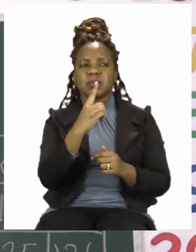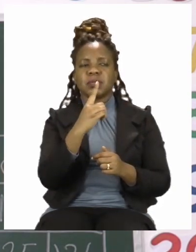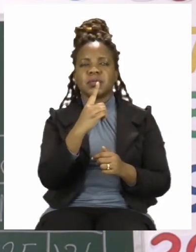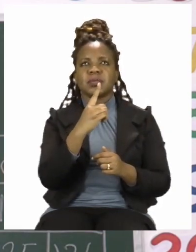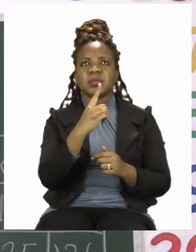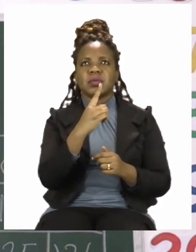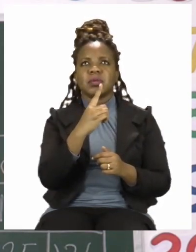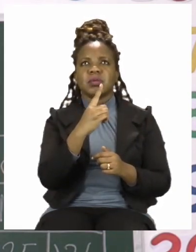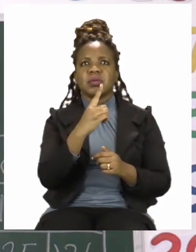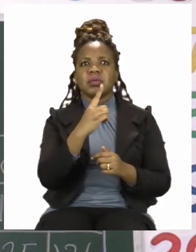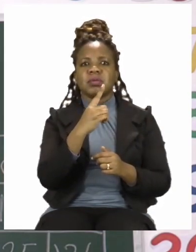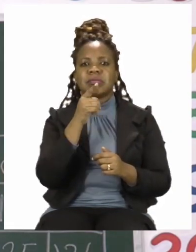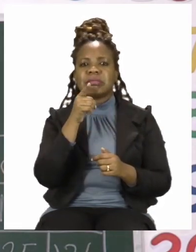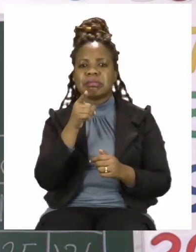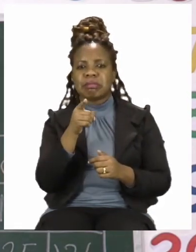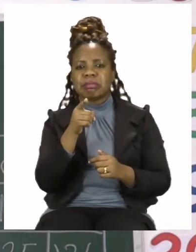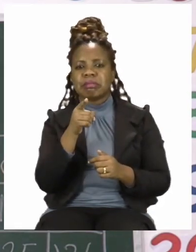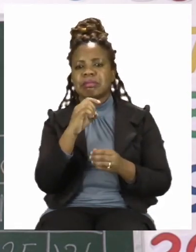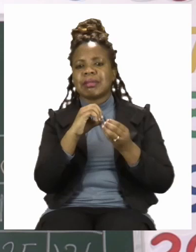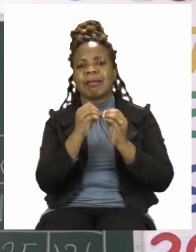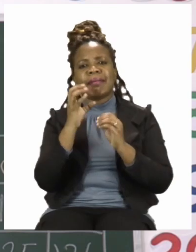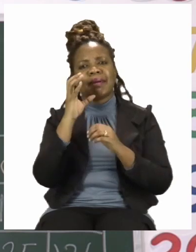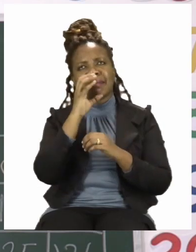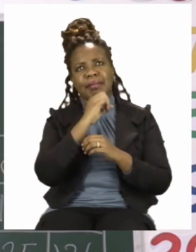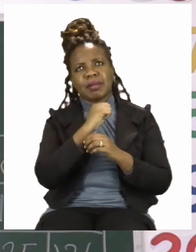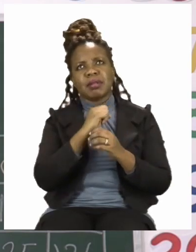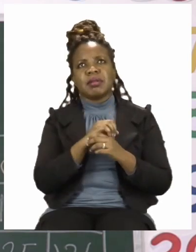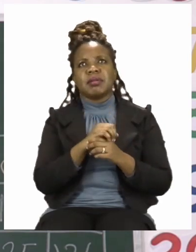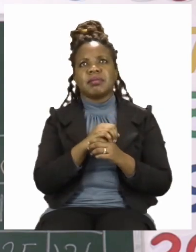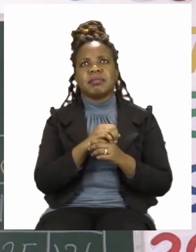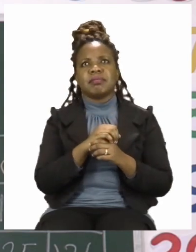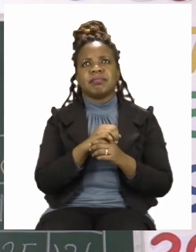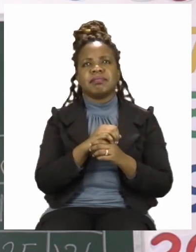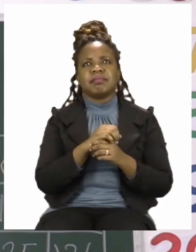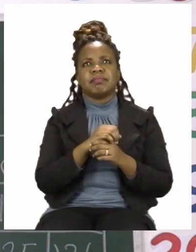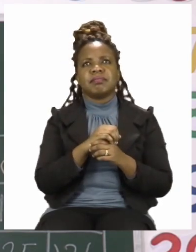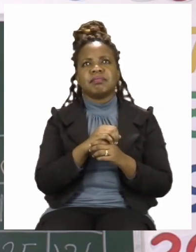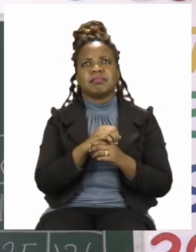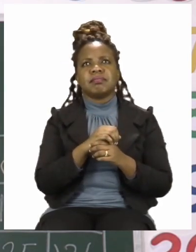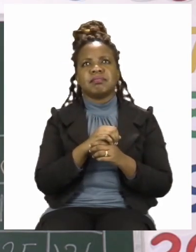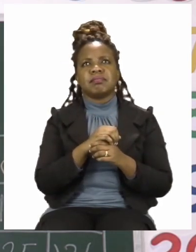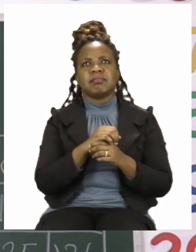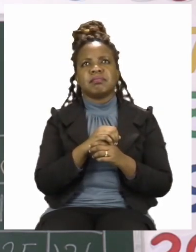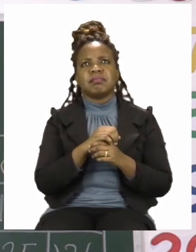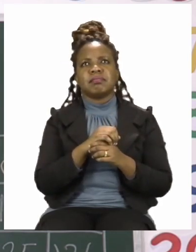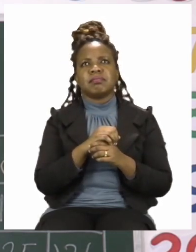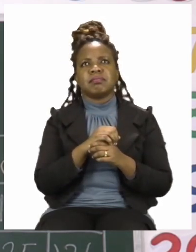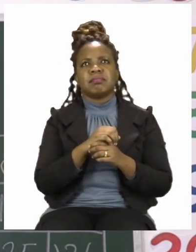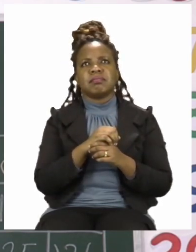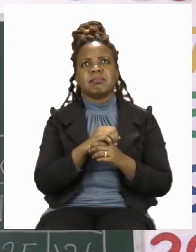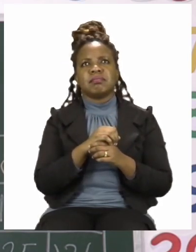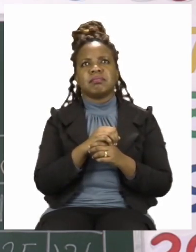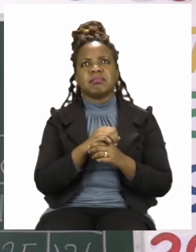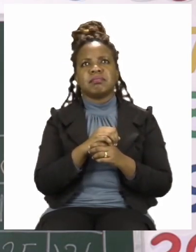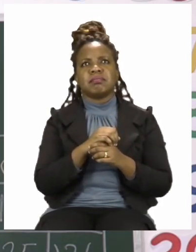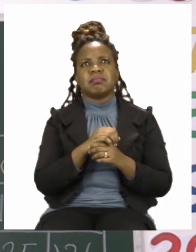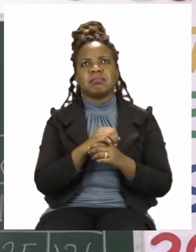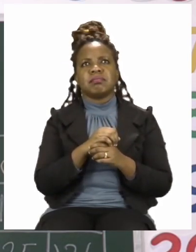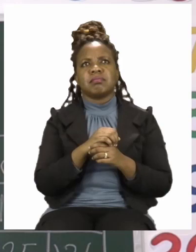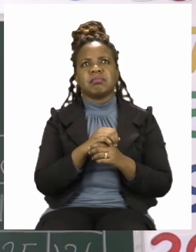111, we are missing a number. Now remember, boys and girls, this first one is